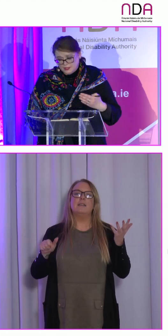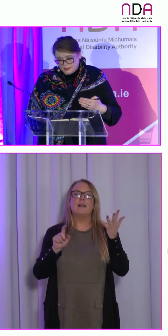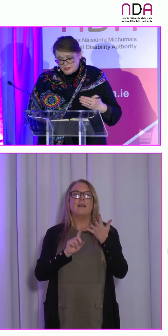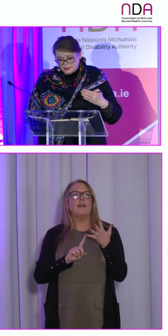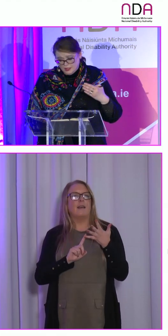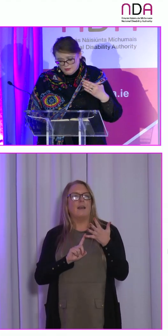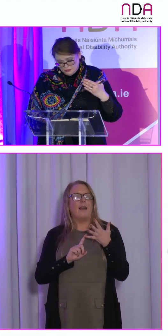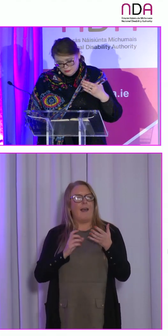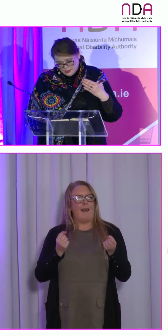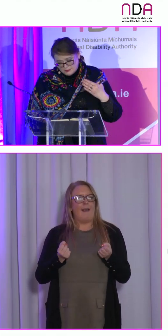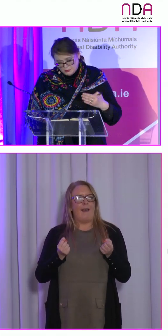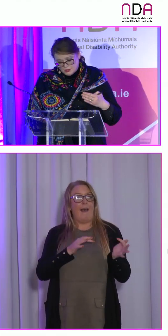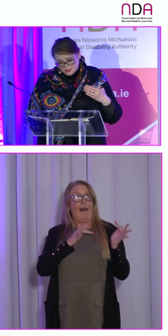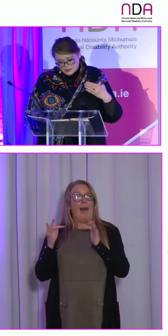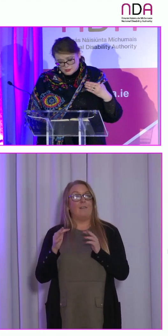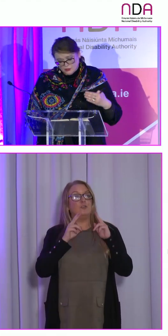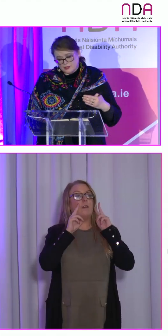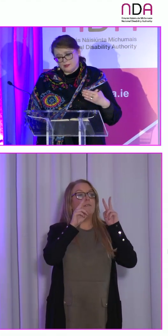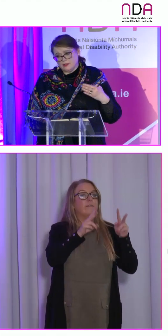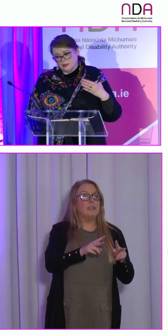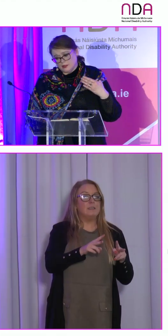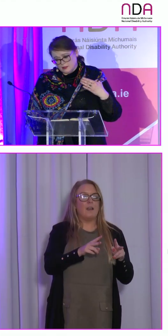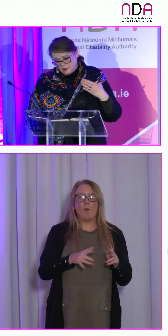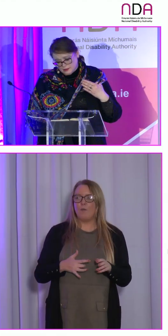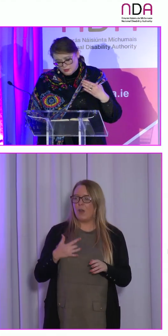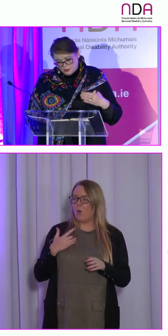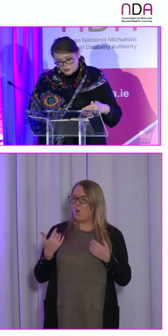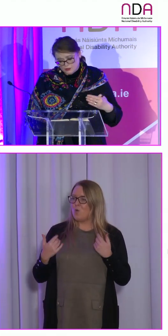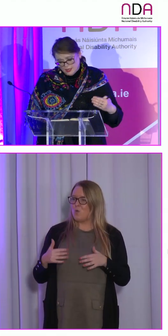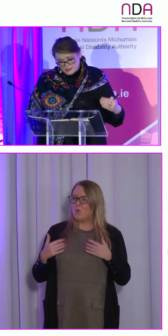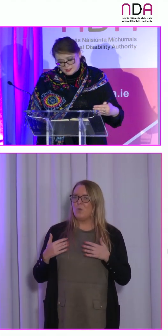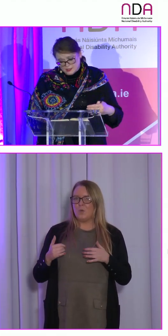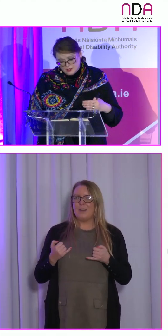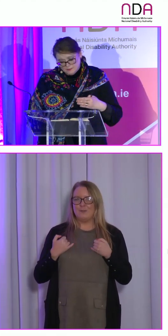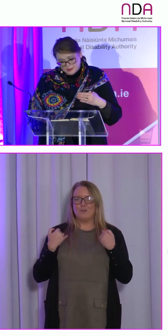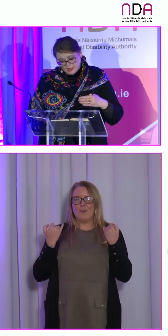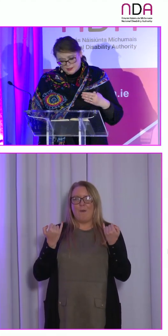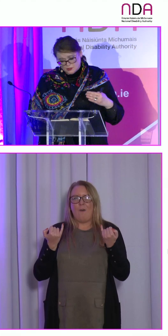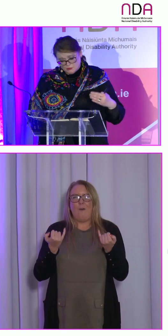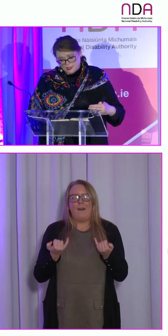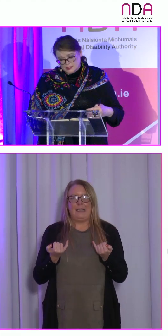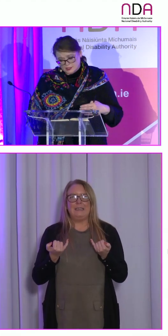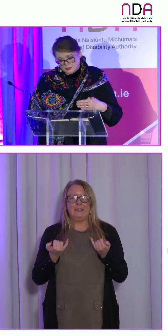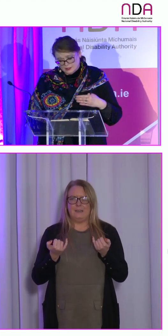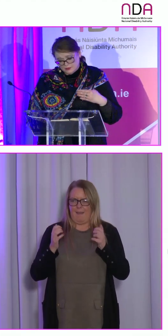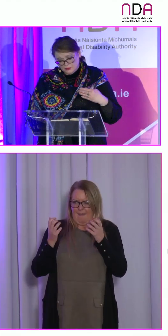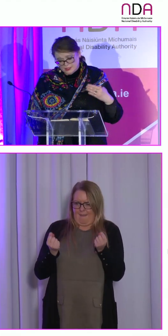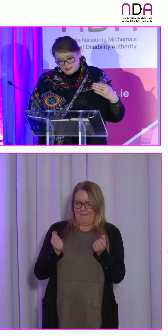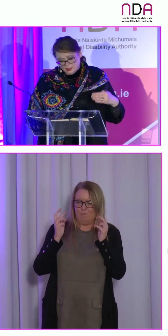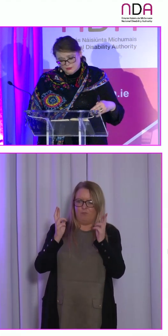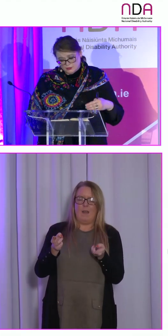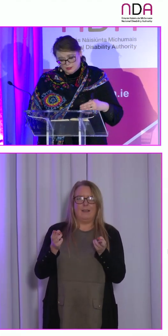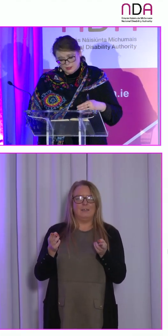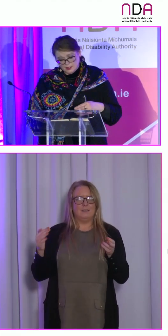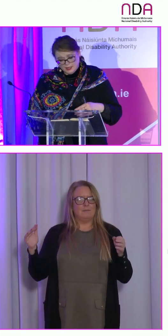good feeling that you have explored and enjoyed the cultural asset, as is your right, to the